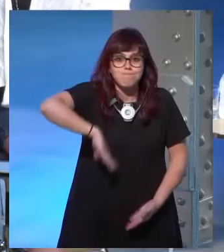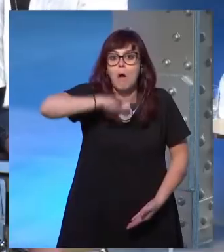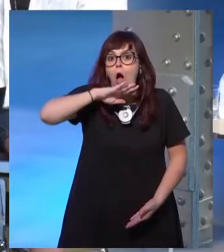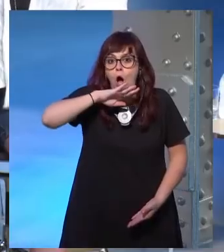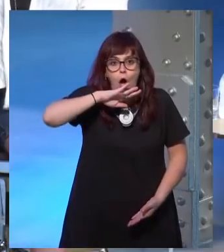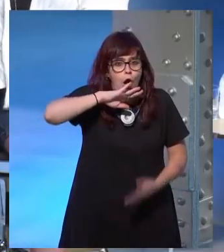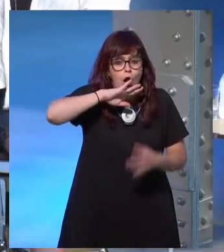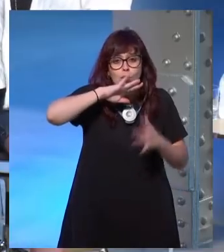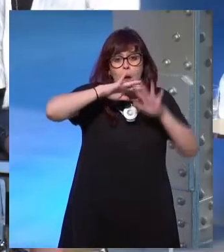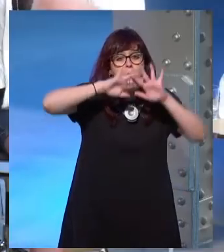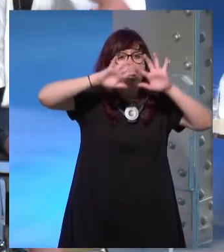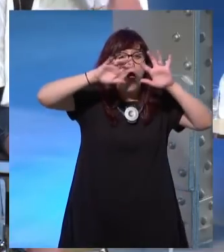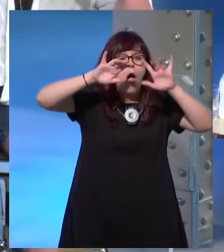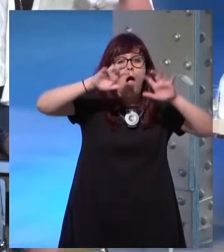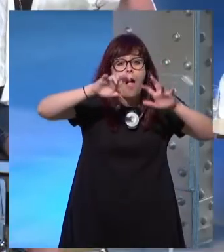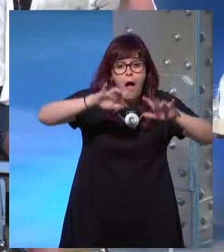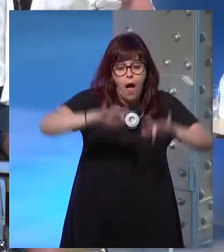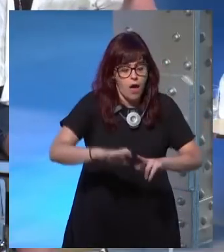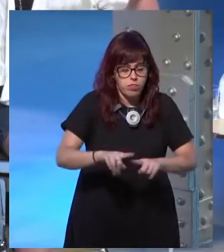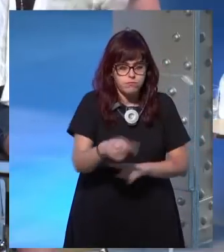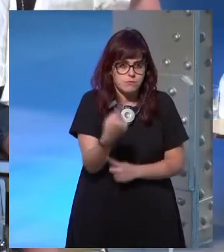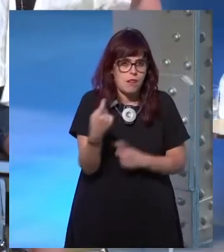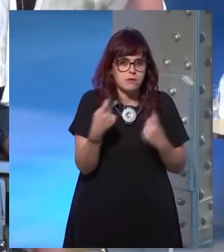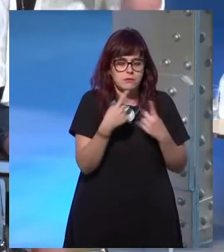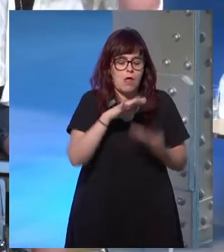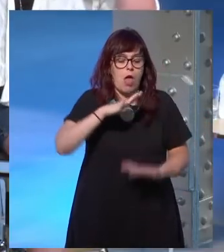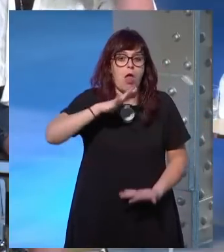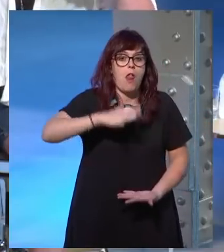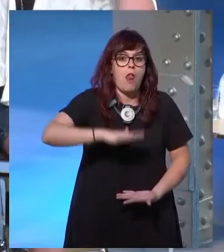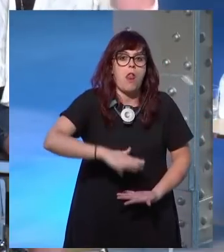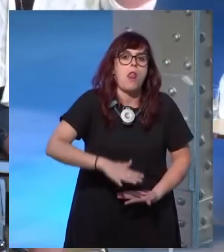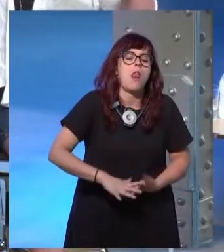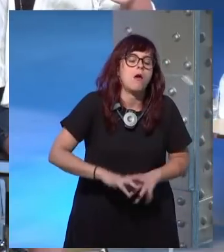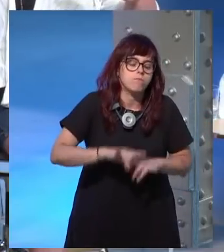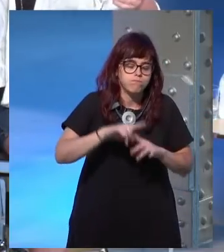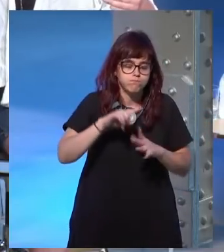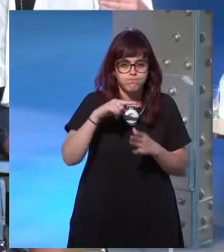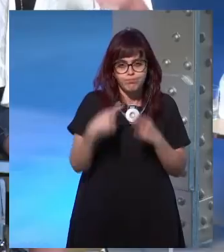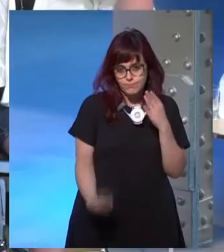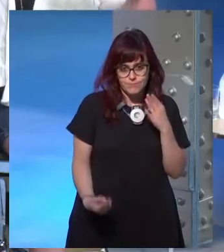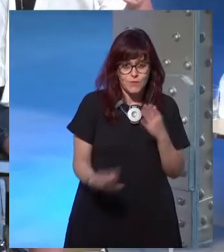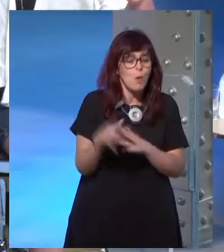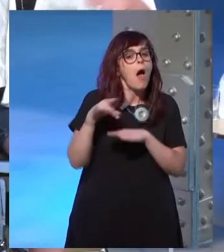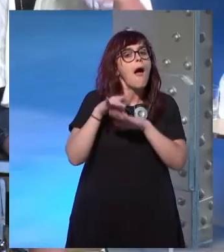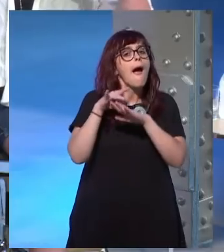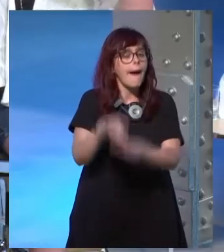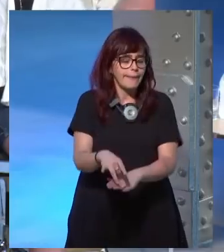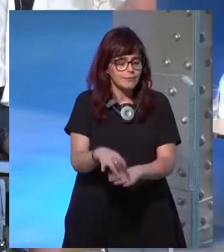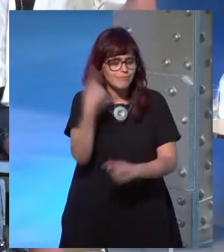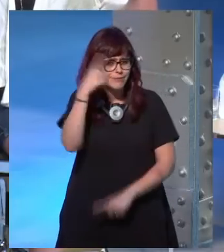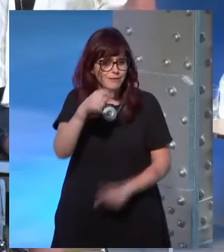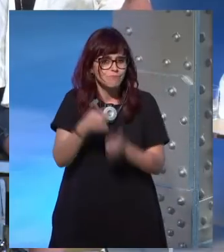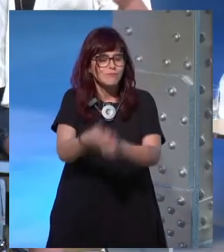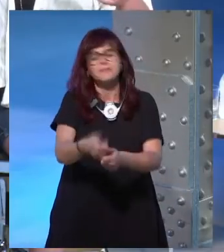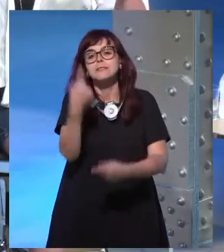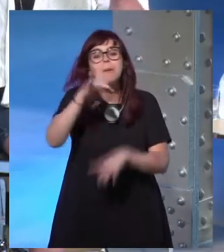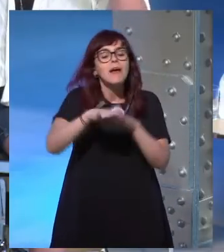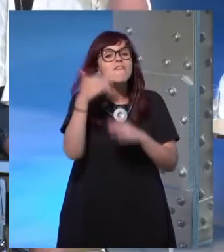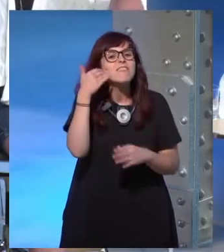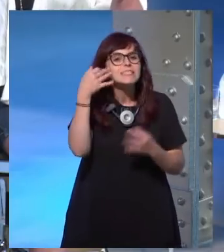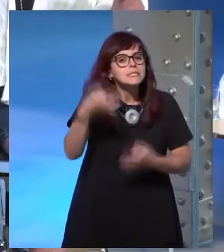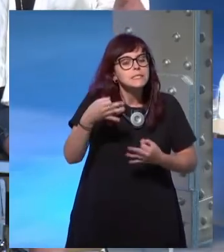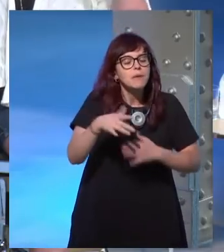while. And as my agent has learned that, she's learned that she has to give me a deadline for something. She actually just emailed me